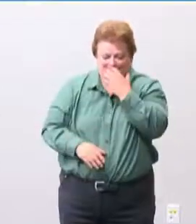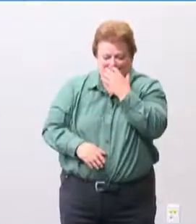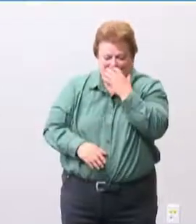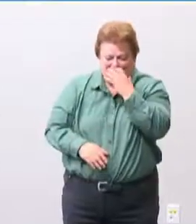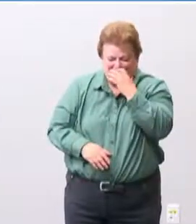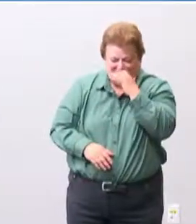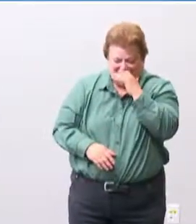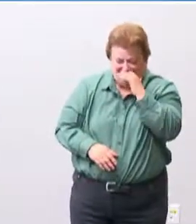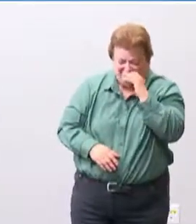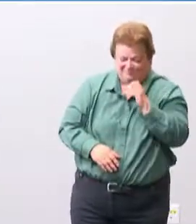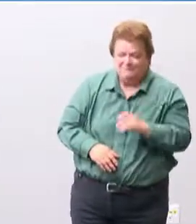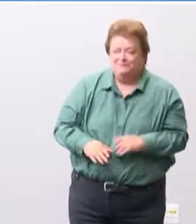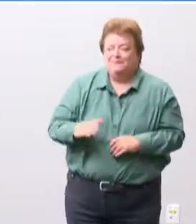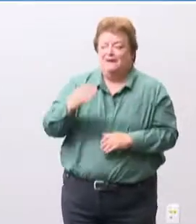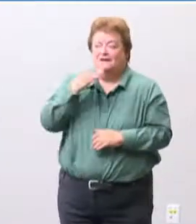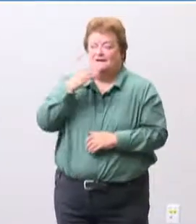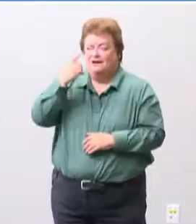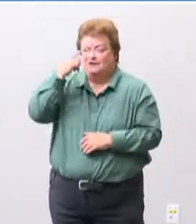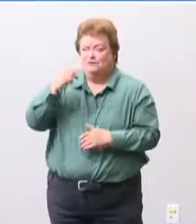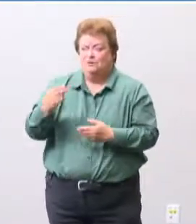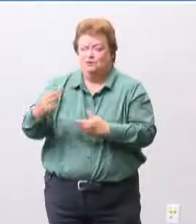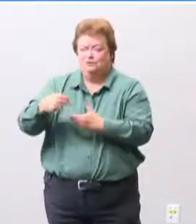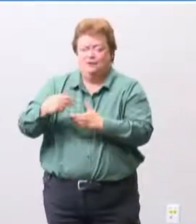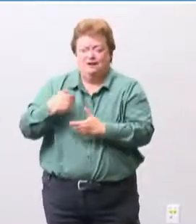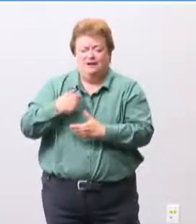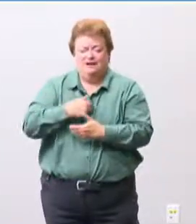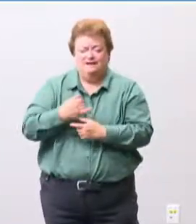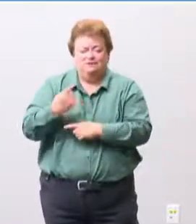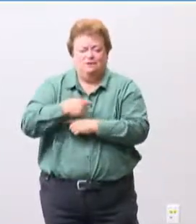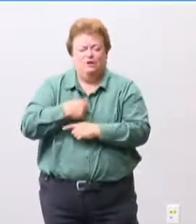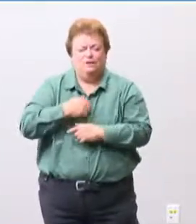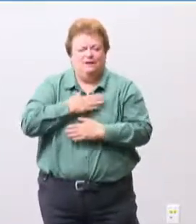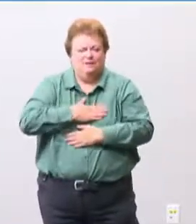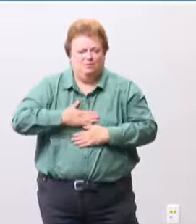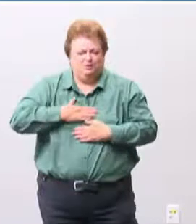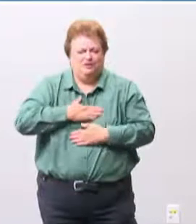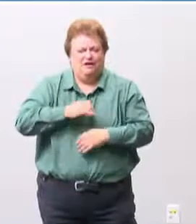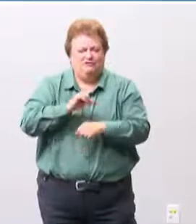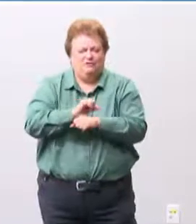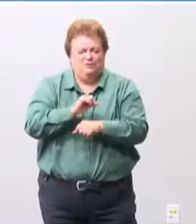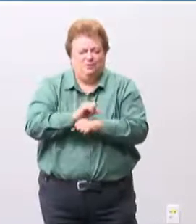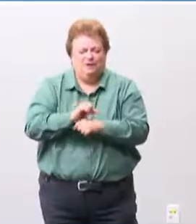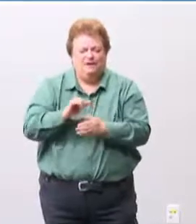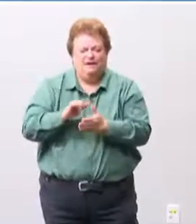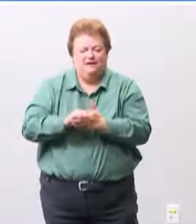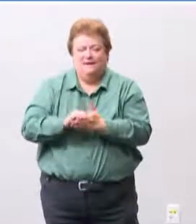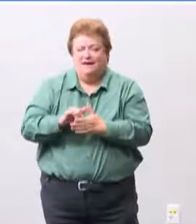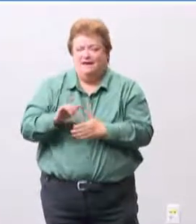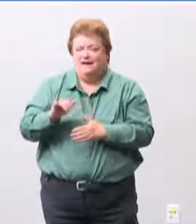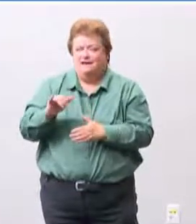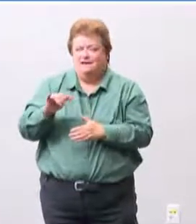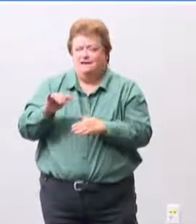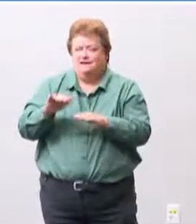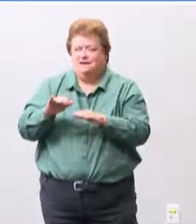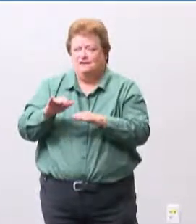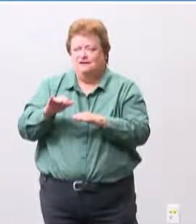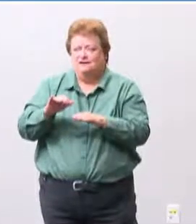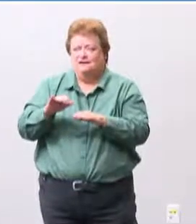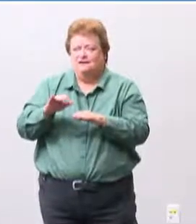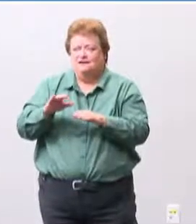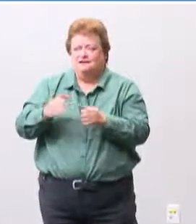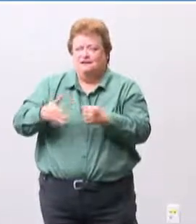Thank you so much for joining us today. We really appreciate the work of Complete Children's Health and the other